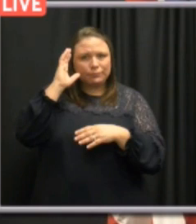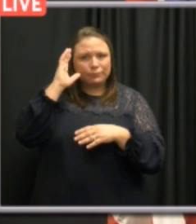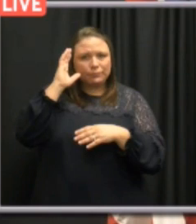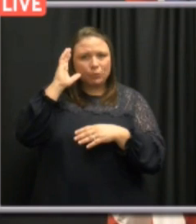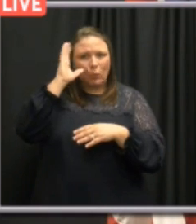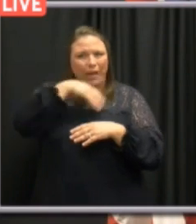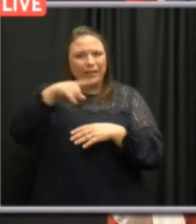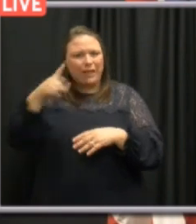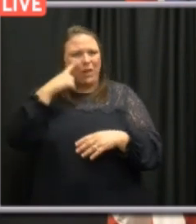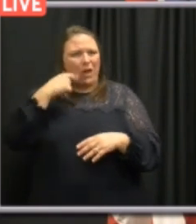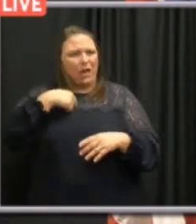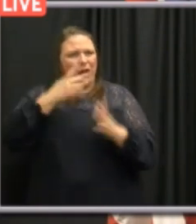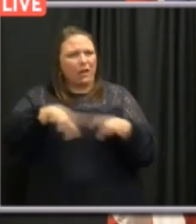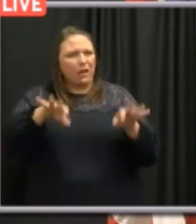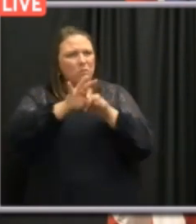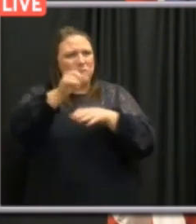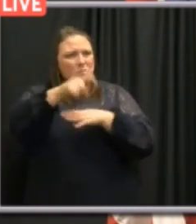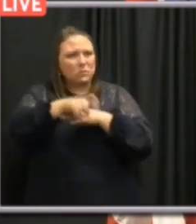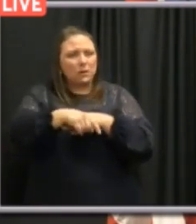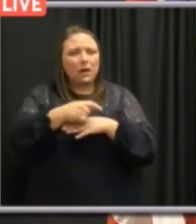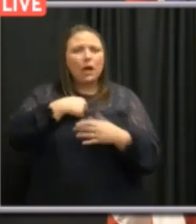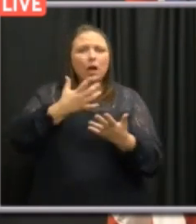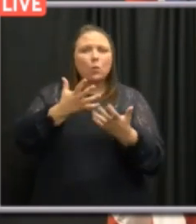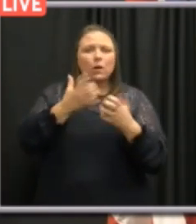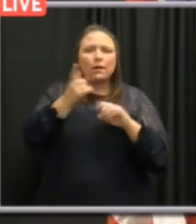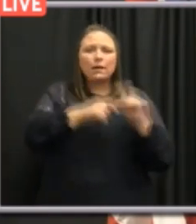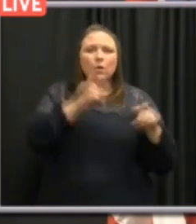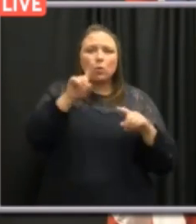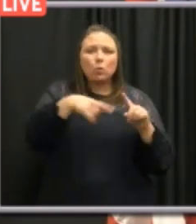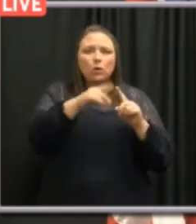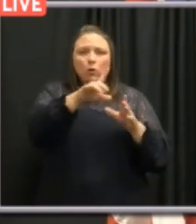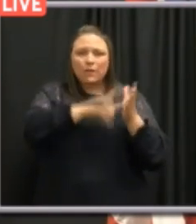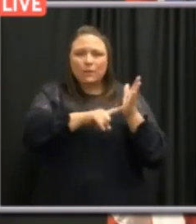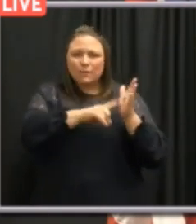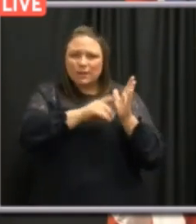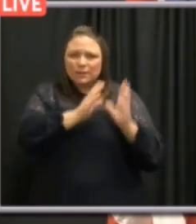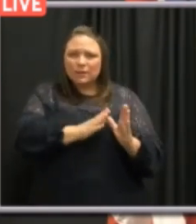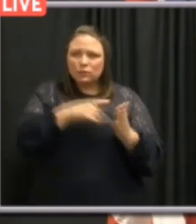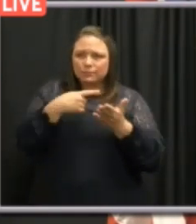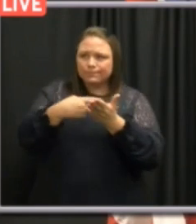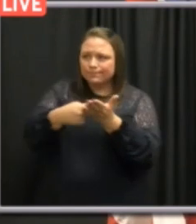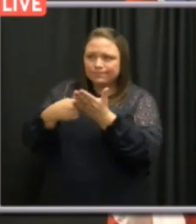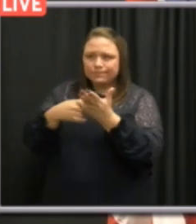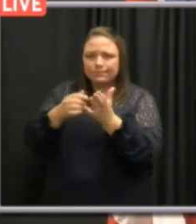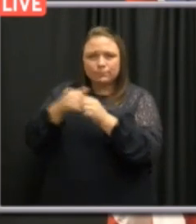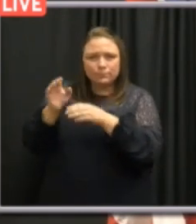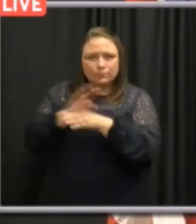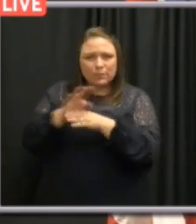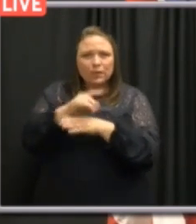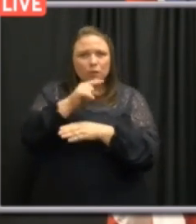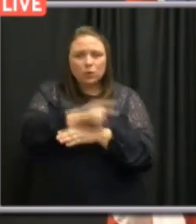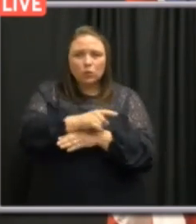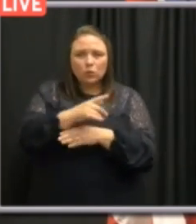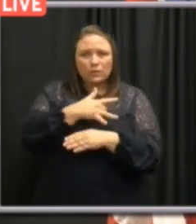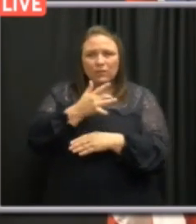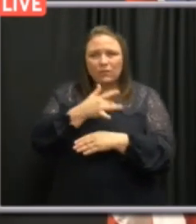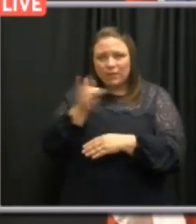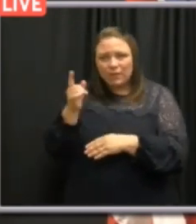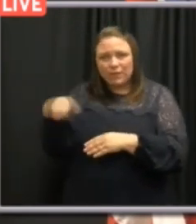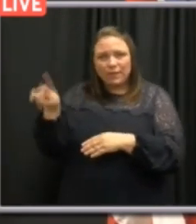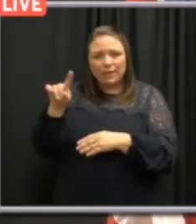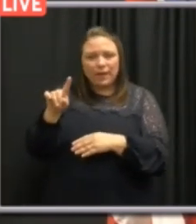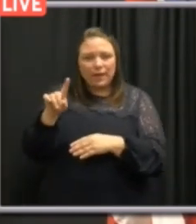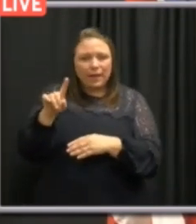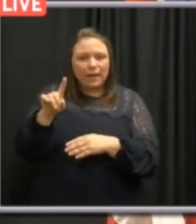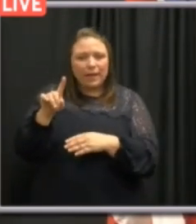I wanted to get an idea, when your investigators are talking to these businesses, are you feeling that they